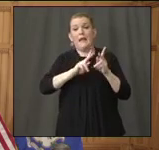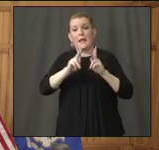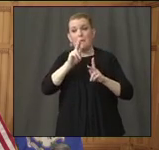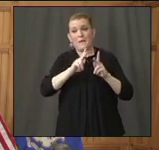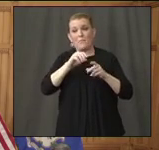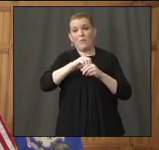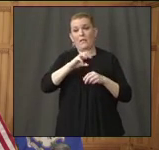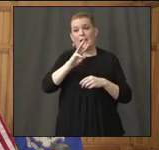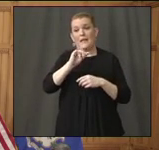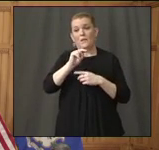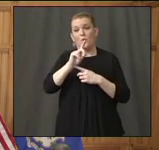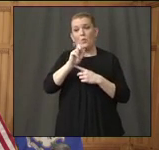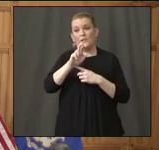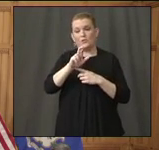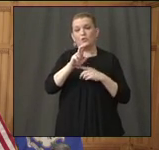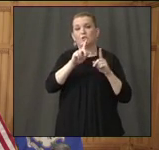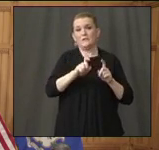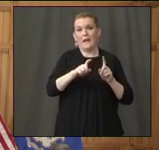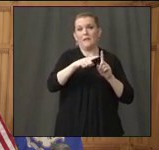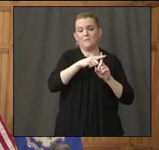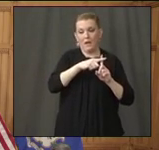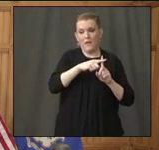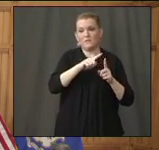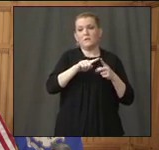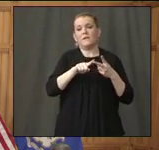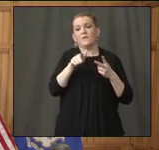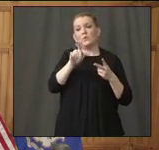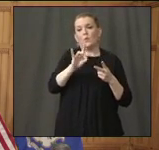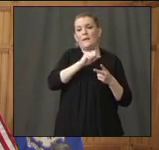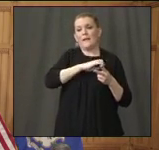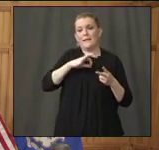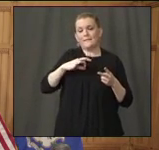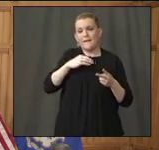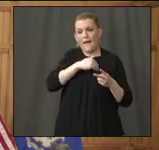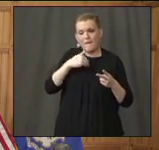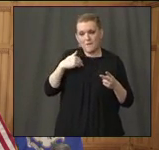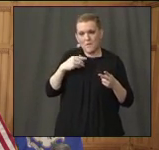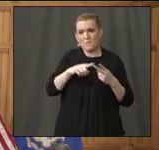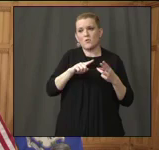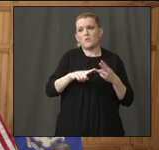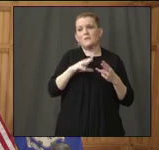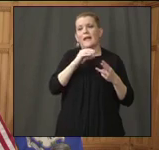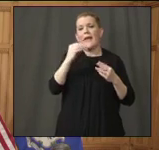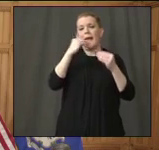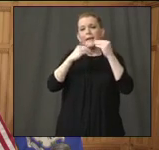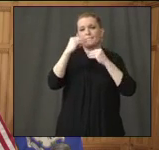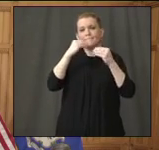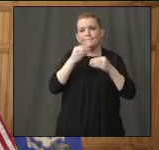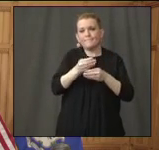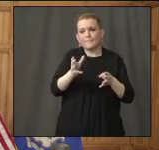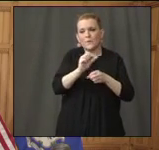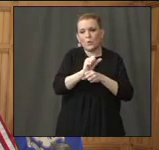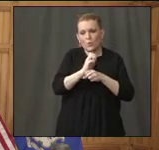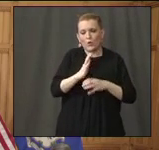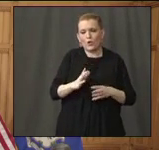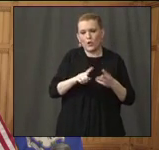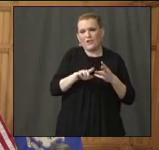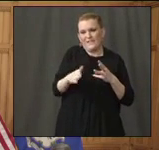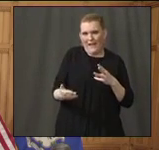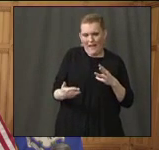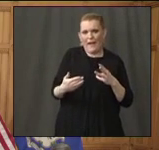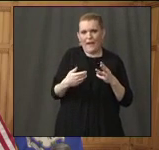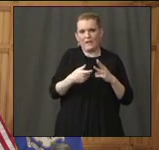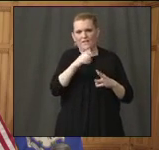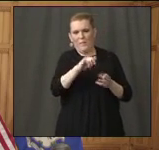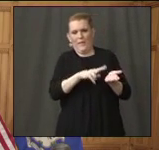tested positive, 28 staff members, and a dietary worker at Kimberly Hall North Nursing Home has died.